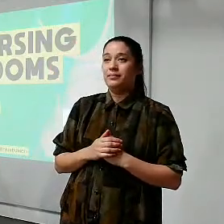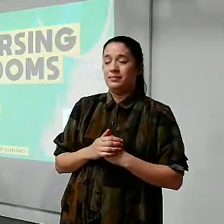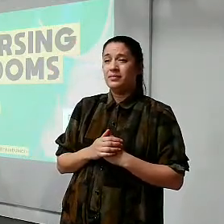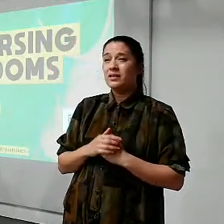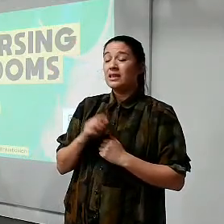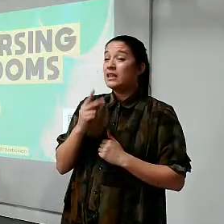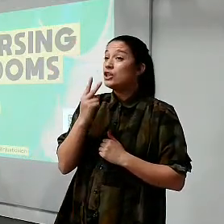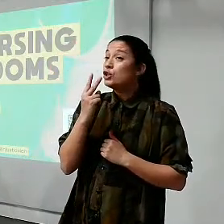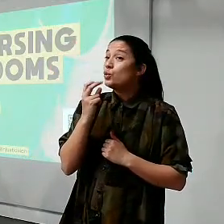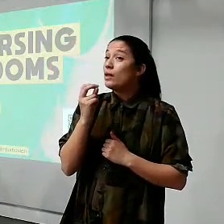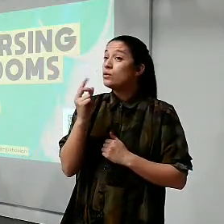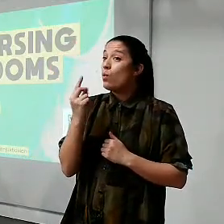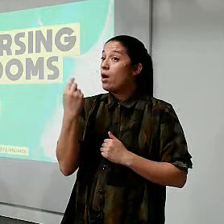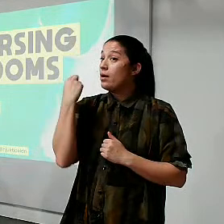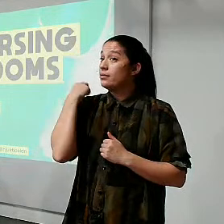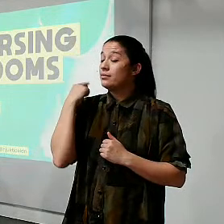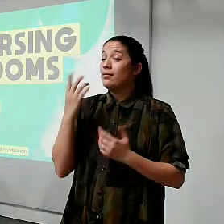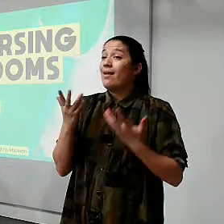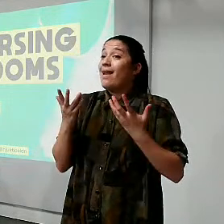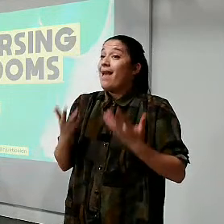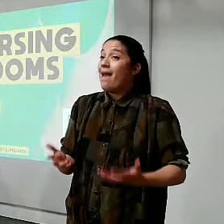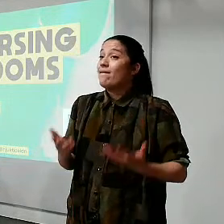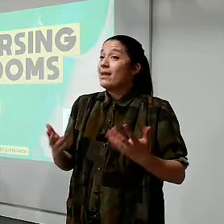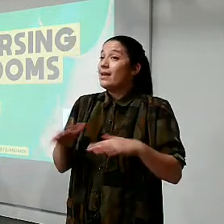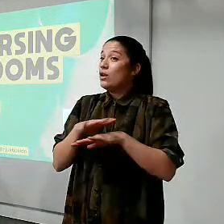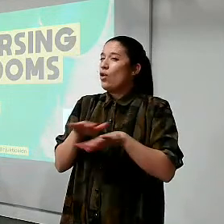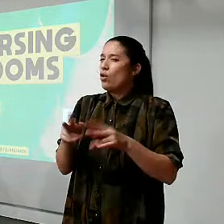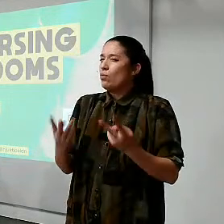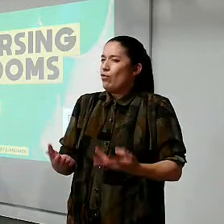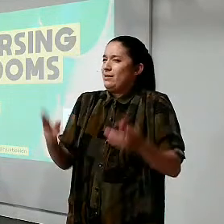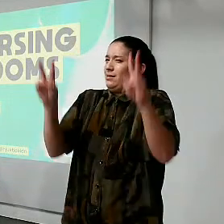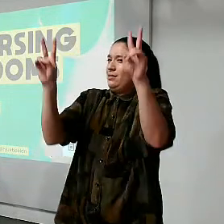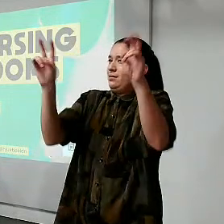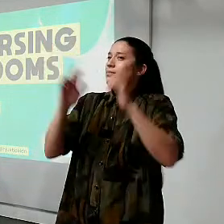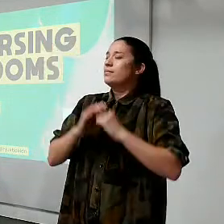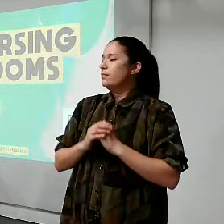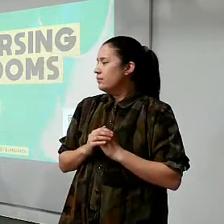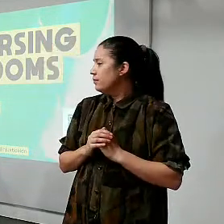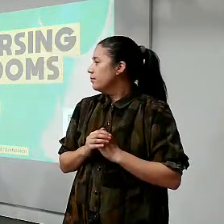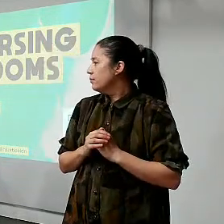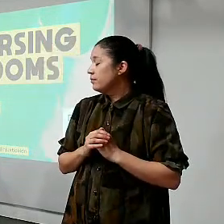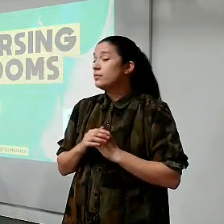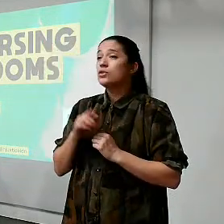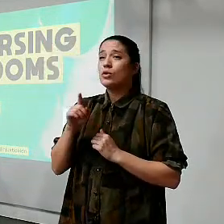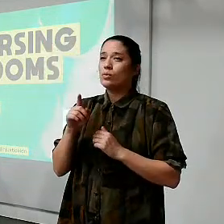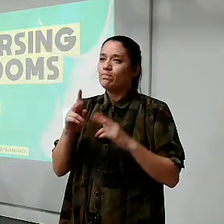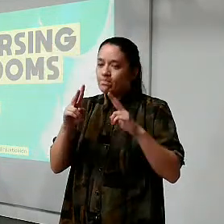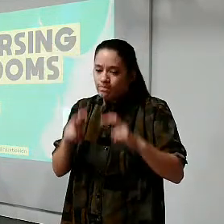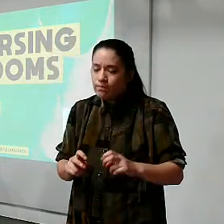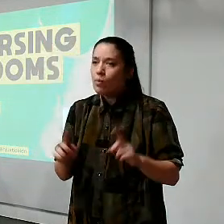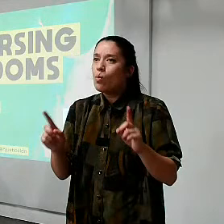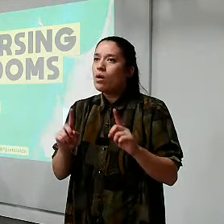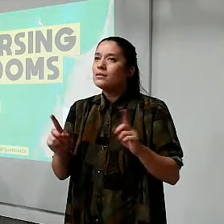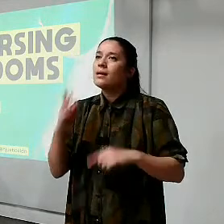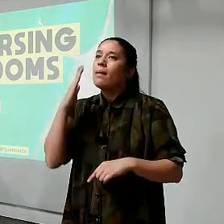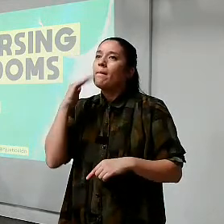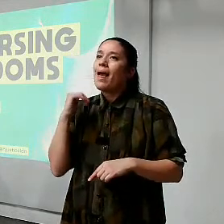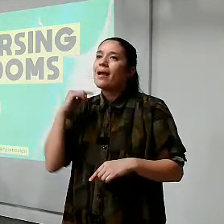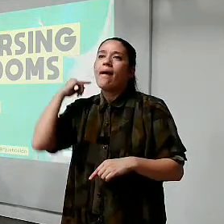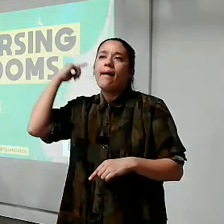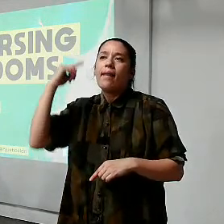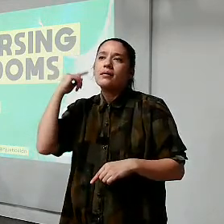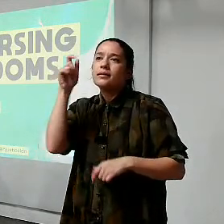which is a multi-generational oral history project that gathered seven black Londoners' accounts of their interactions with the